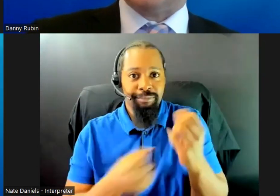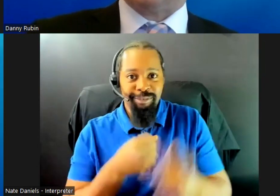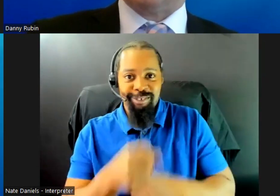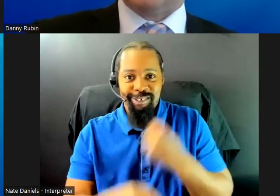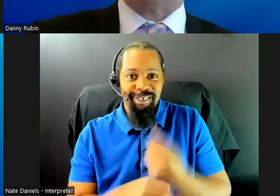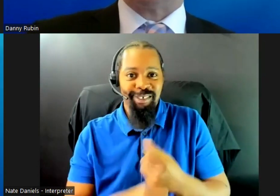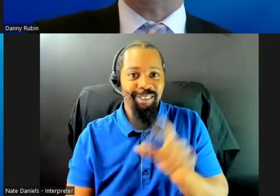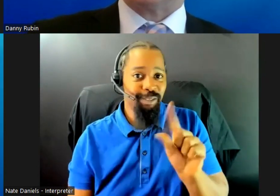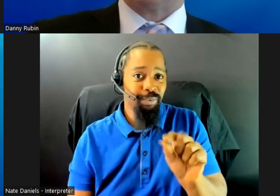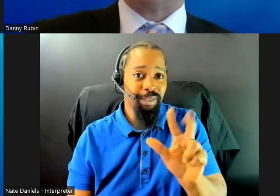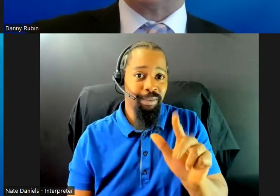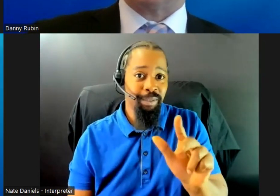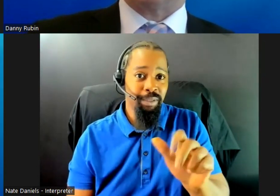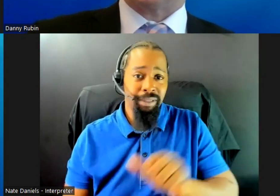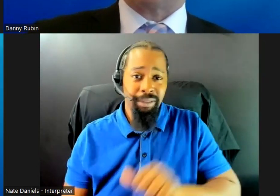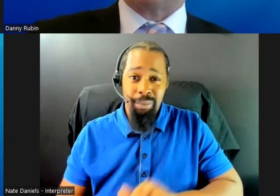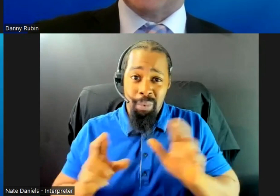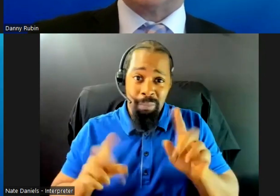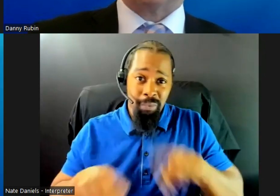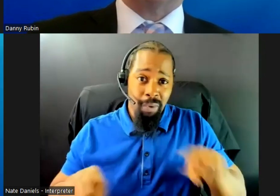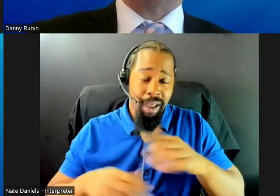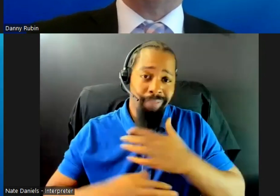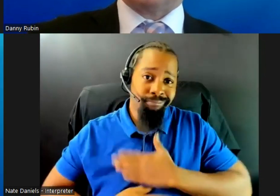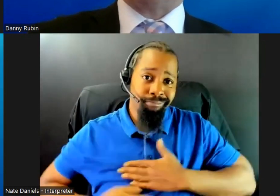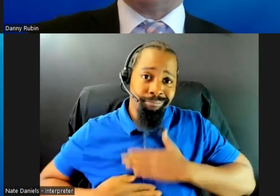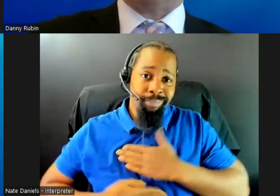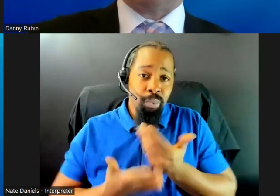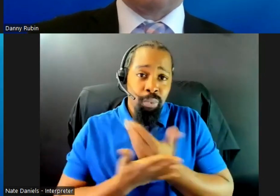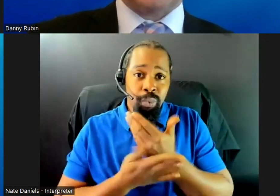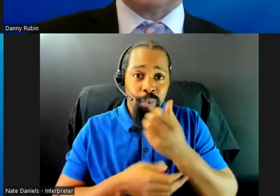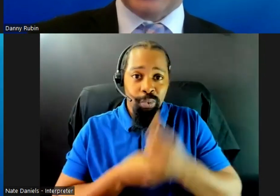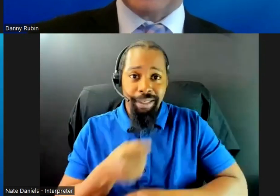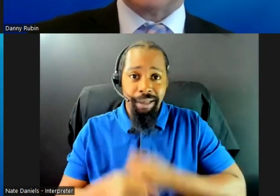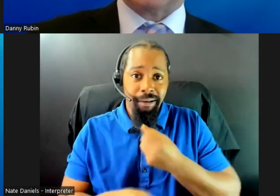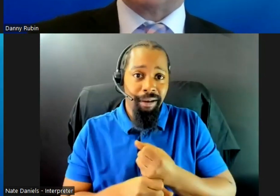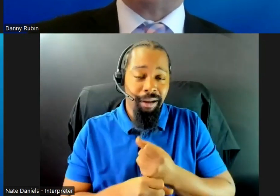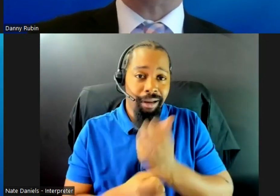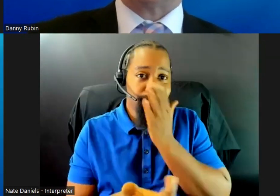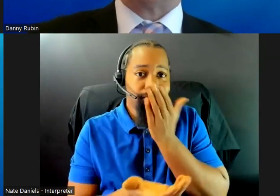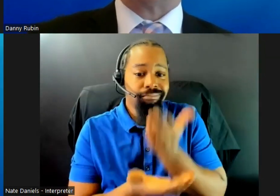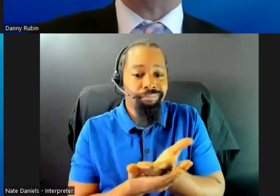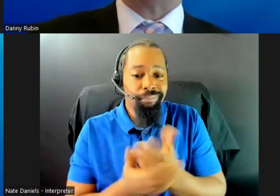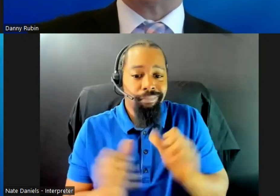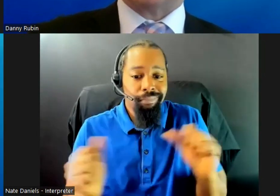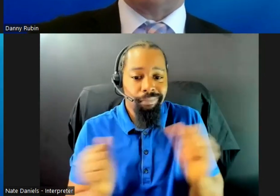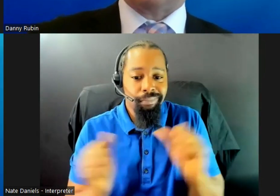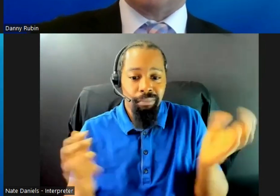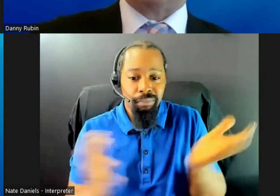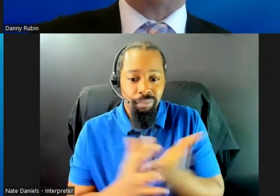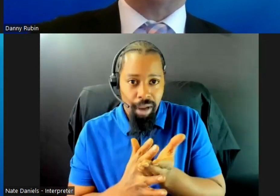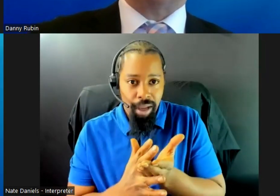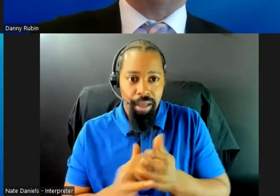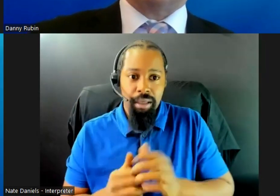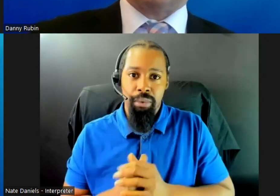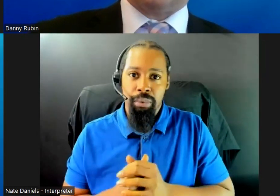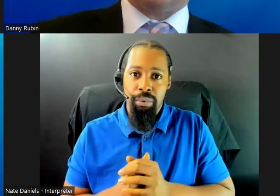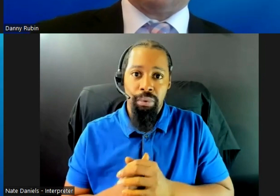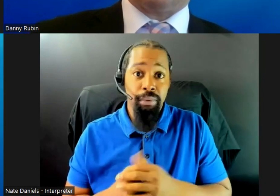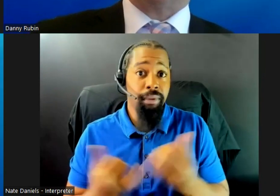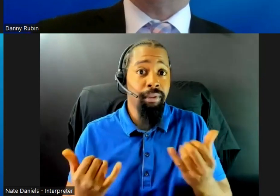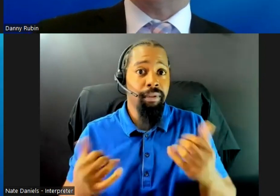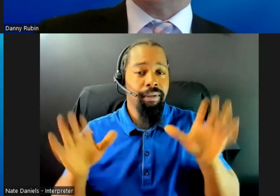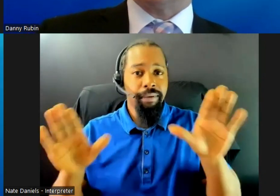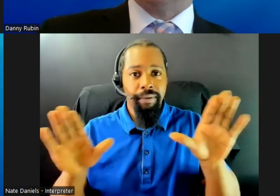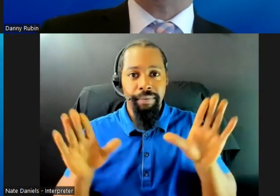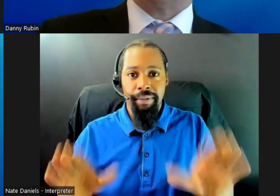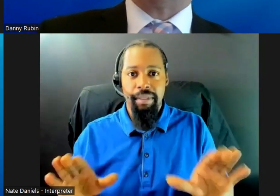2023. Hope you all had a happy new year and a good winter break. We have a fantastic conversation to start off